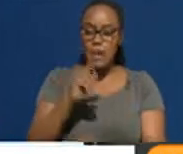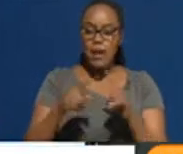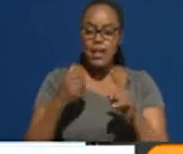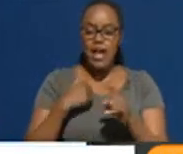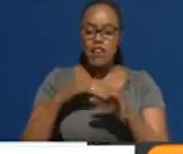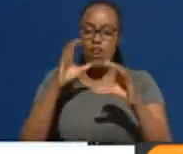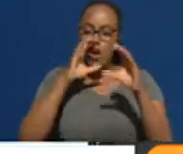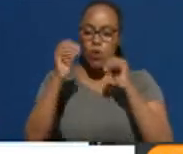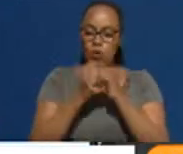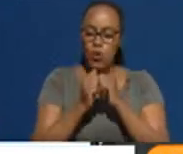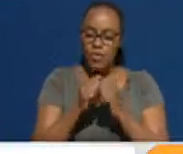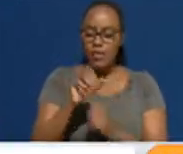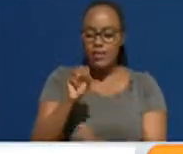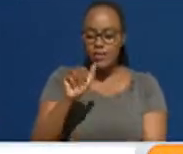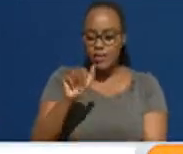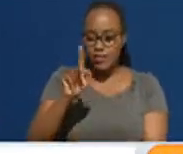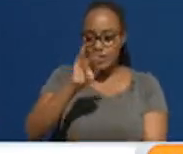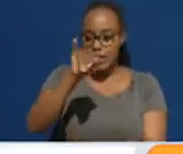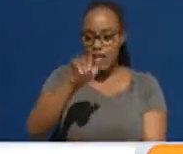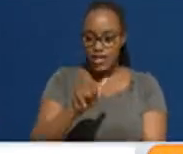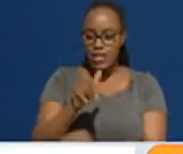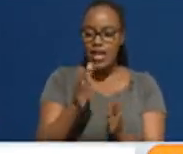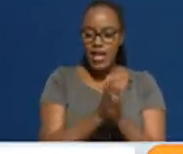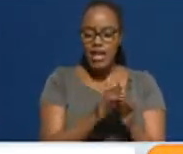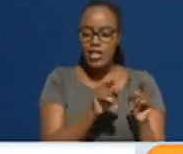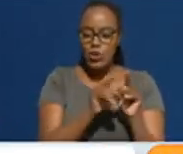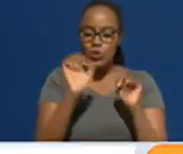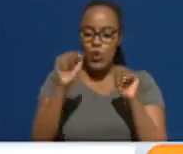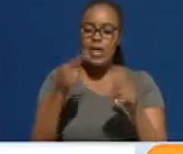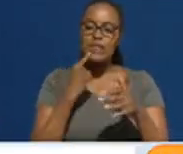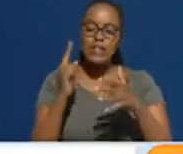candid conversation with him. Yeah.